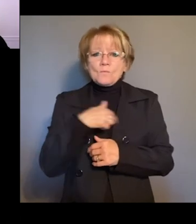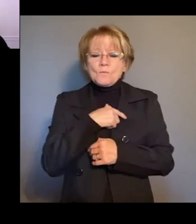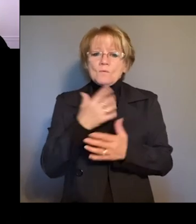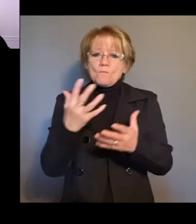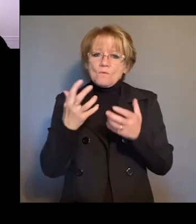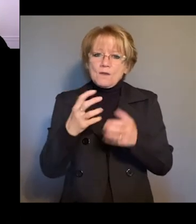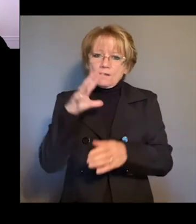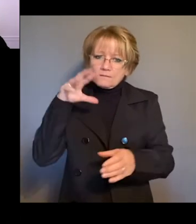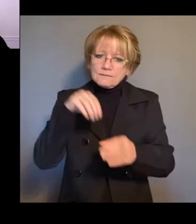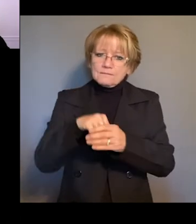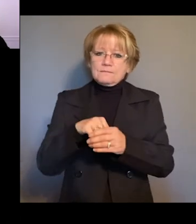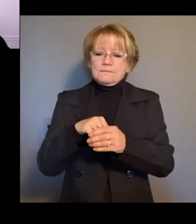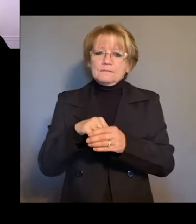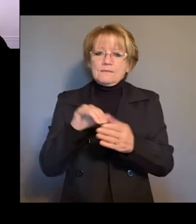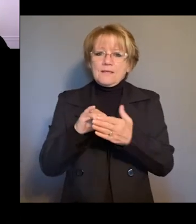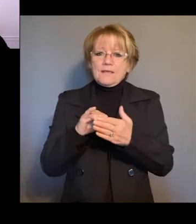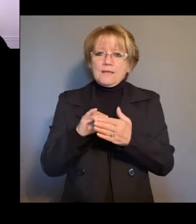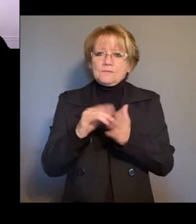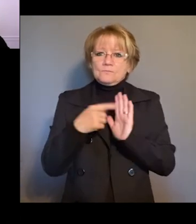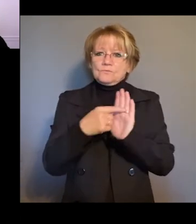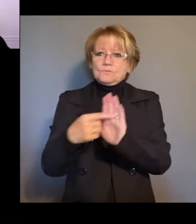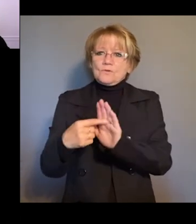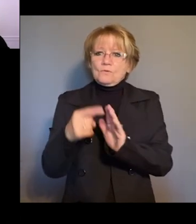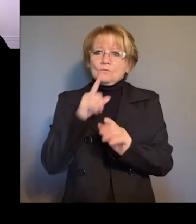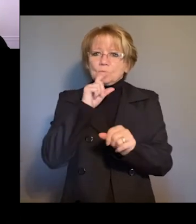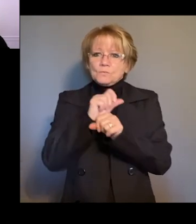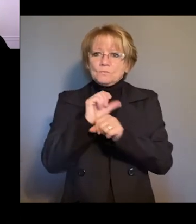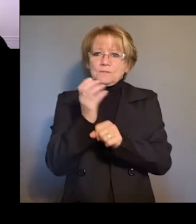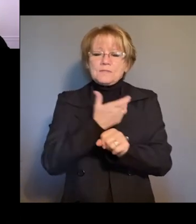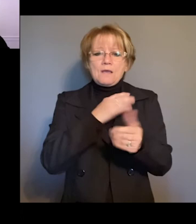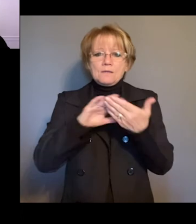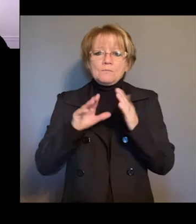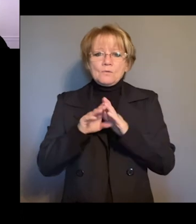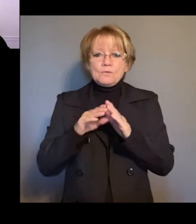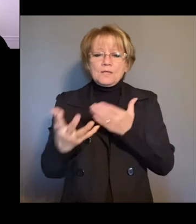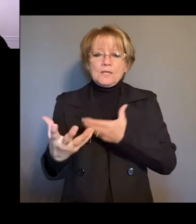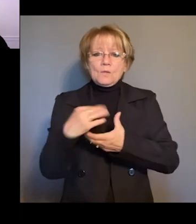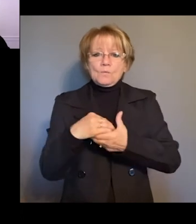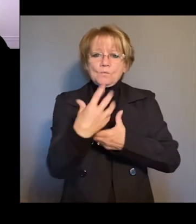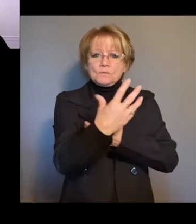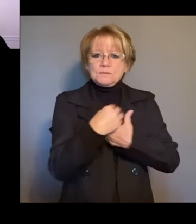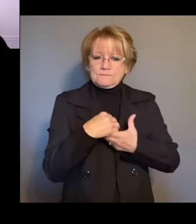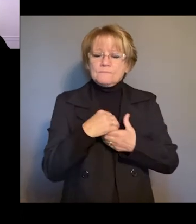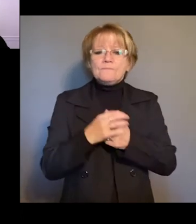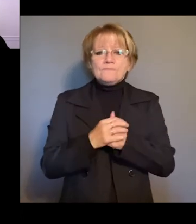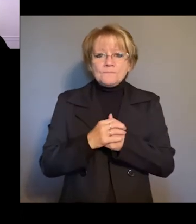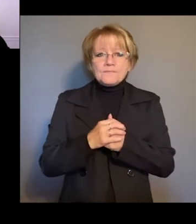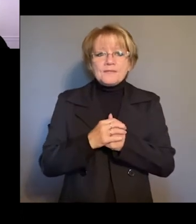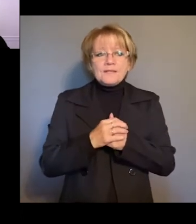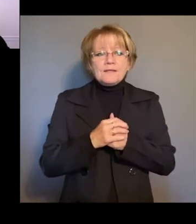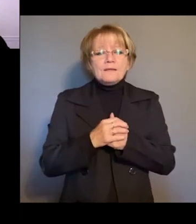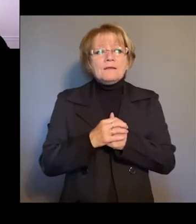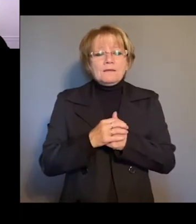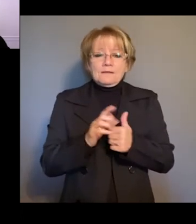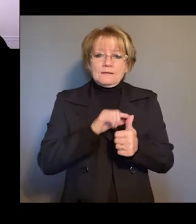that and showing how inclusive we are as a community. After that George Floyd conversation,